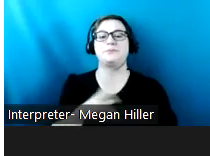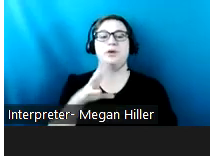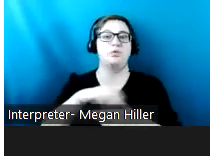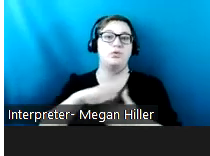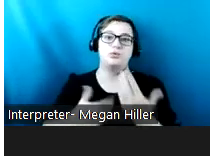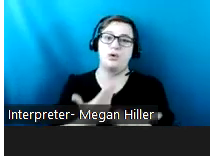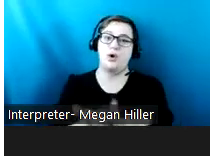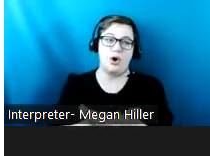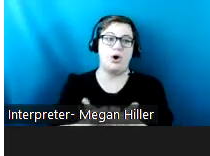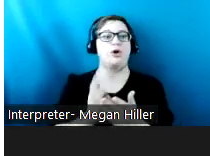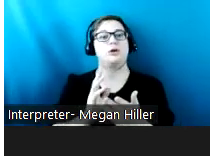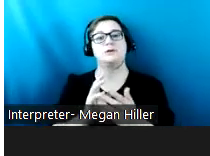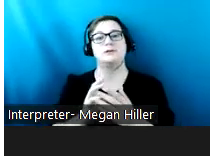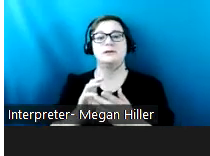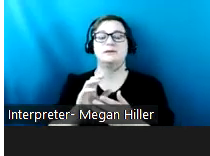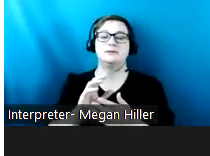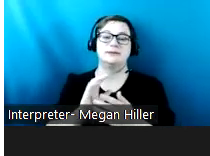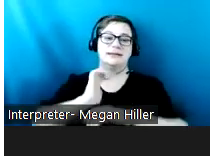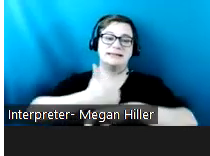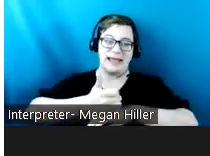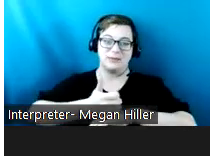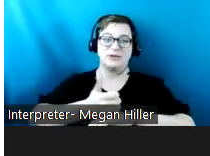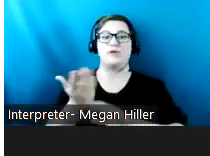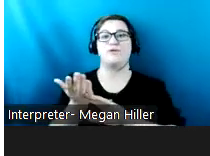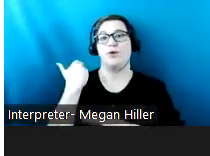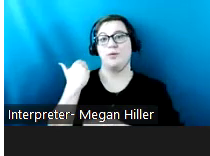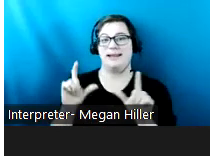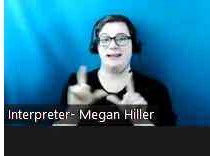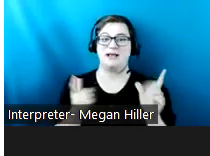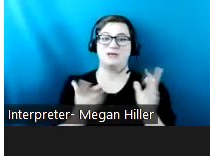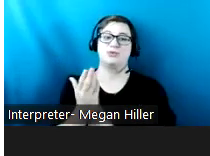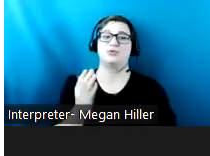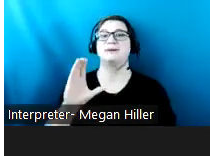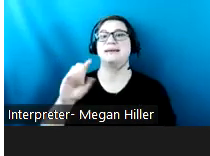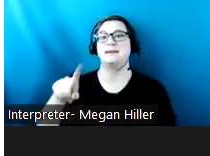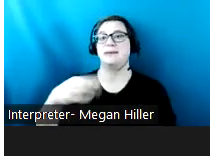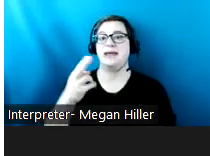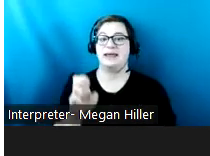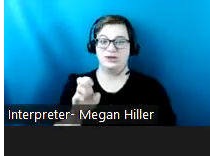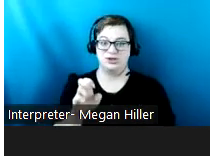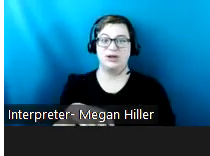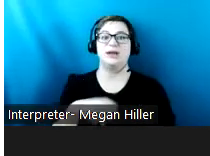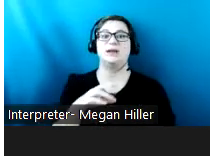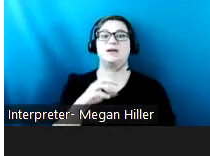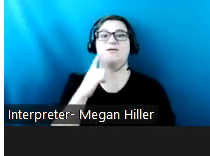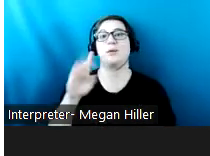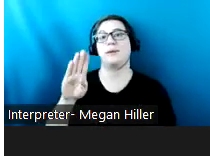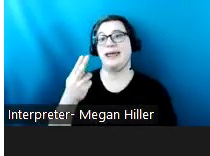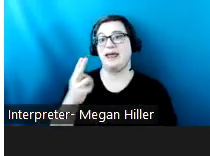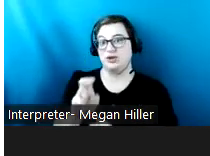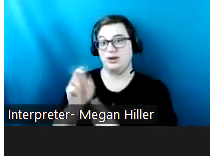statutorily established that those formerly licensed by CDPHE as a BHE must have